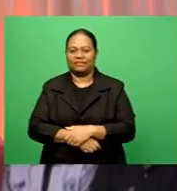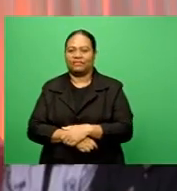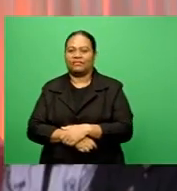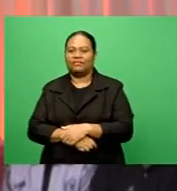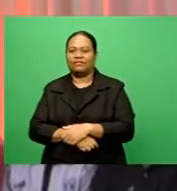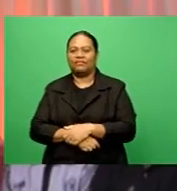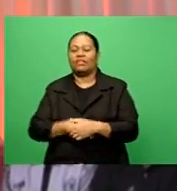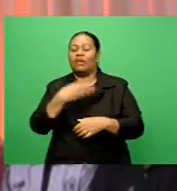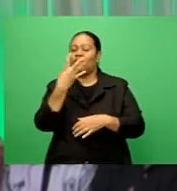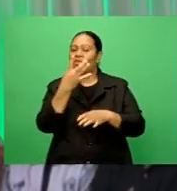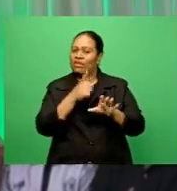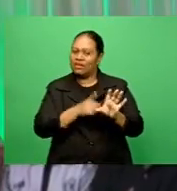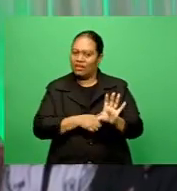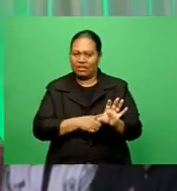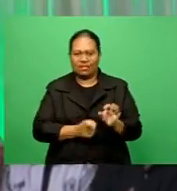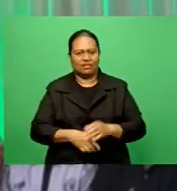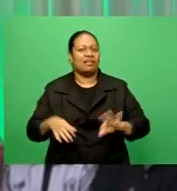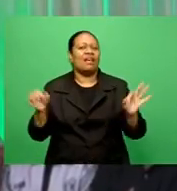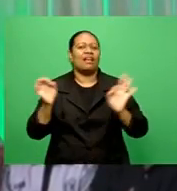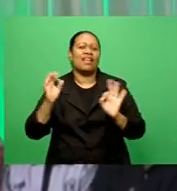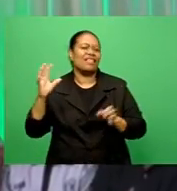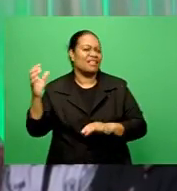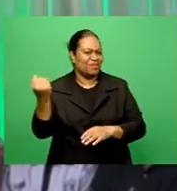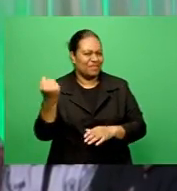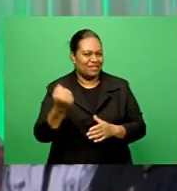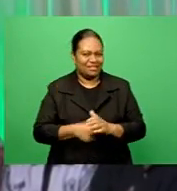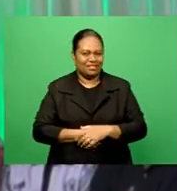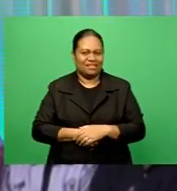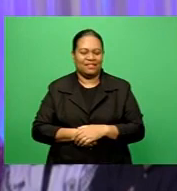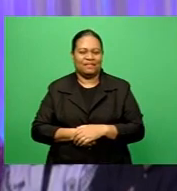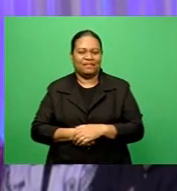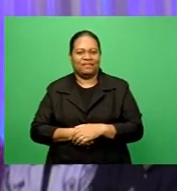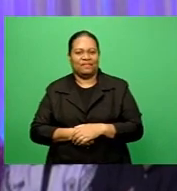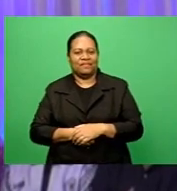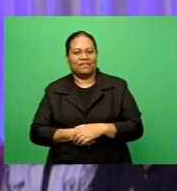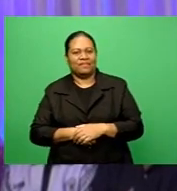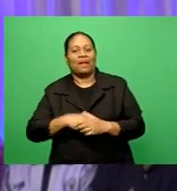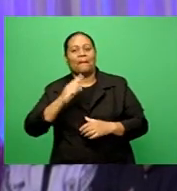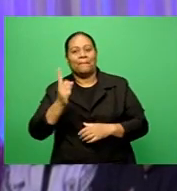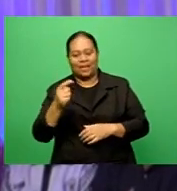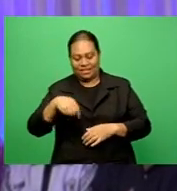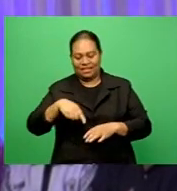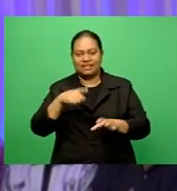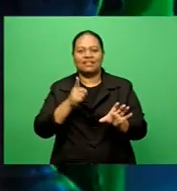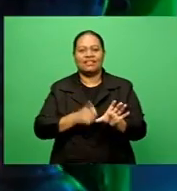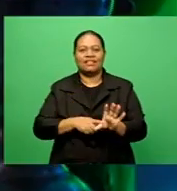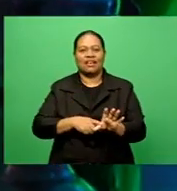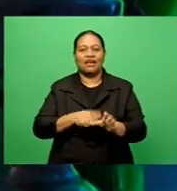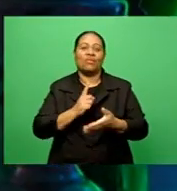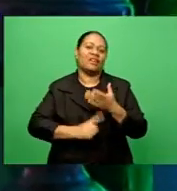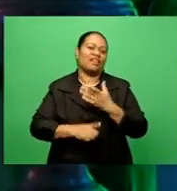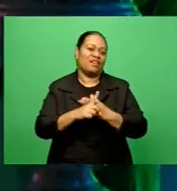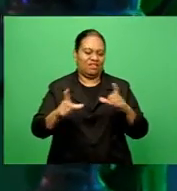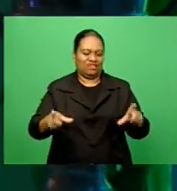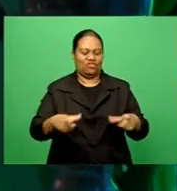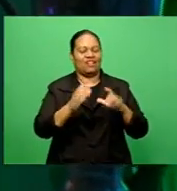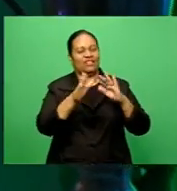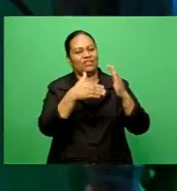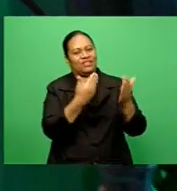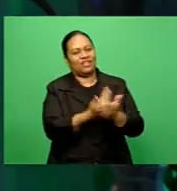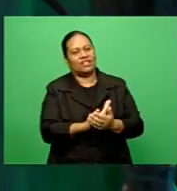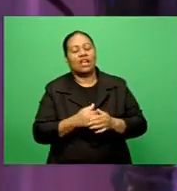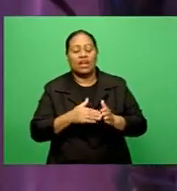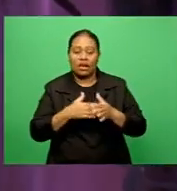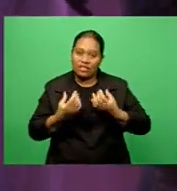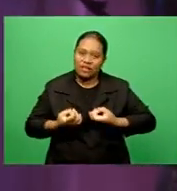4 years we haven't won anything, but I guess 2020 was the year that we were able to gel in together. Suva will now prepare